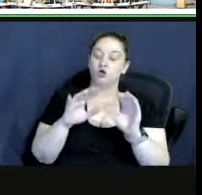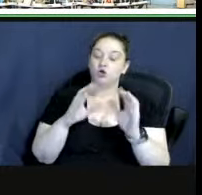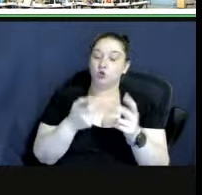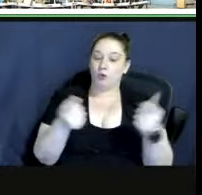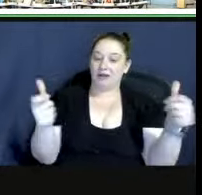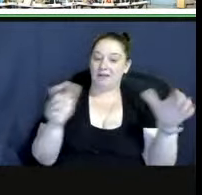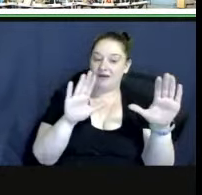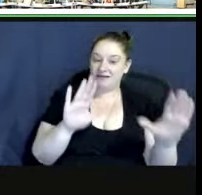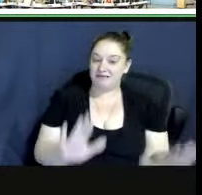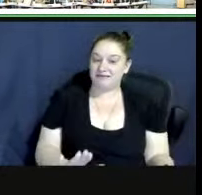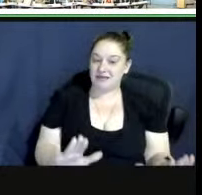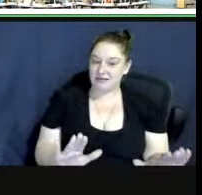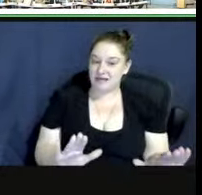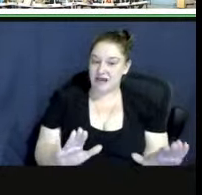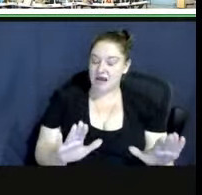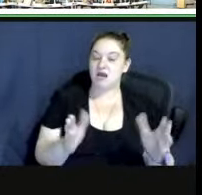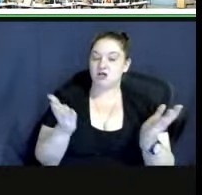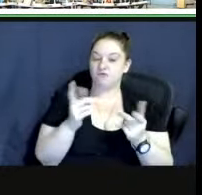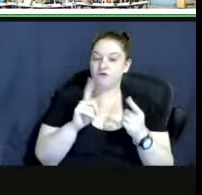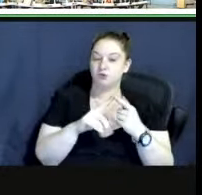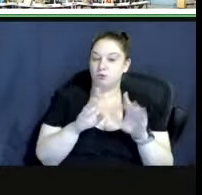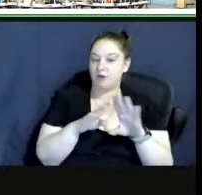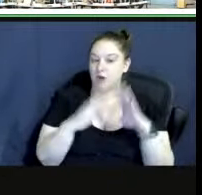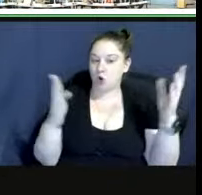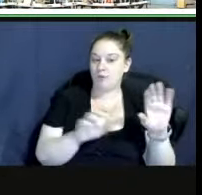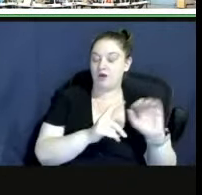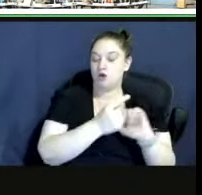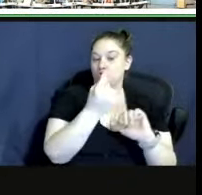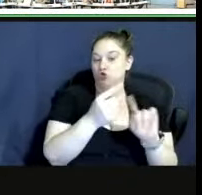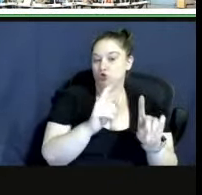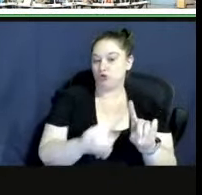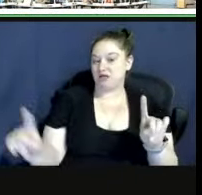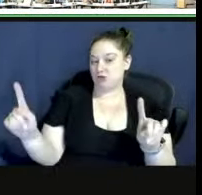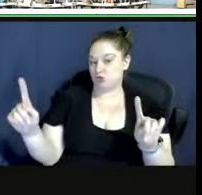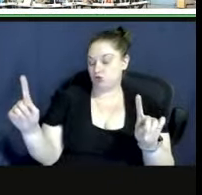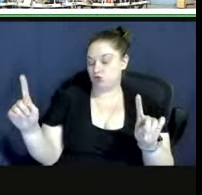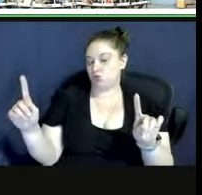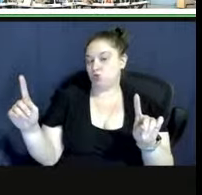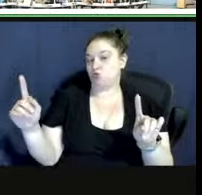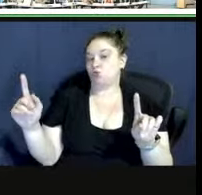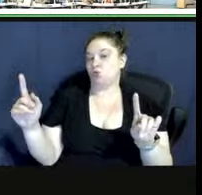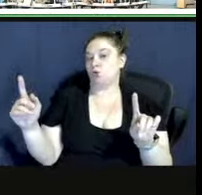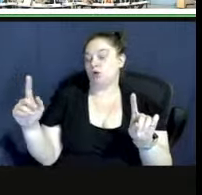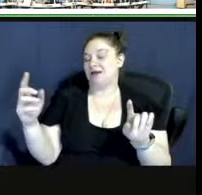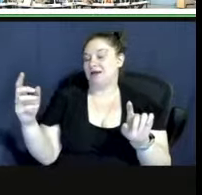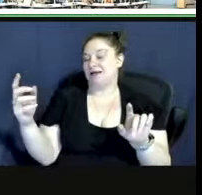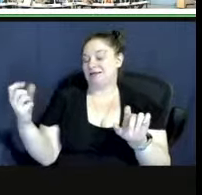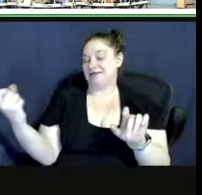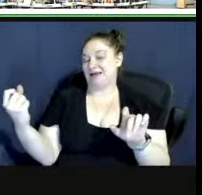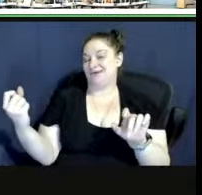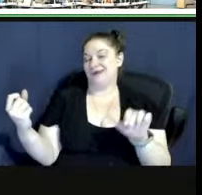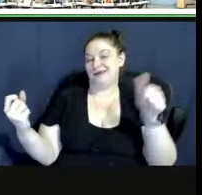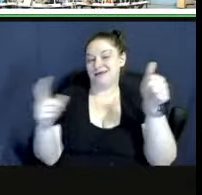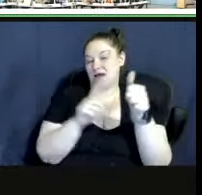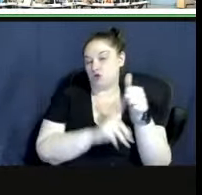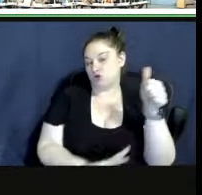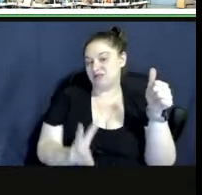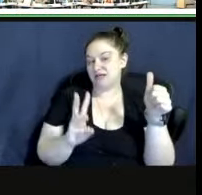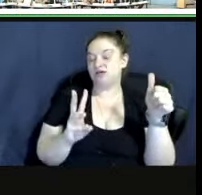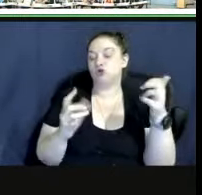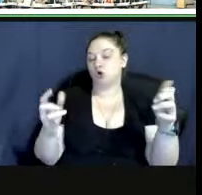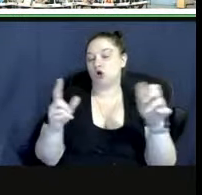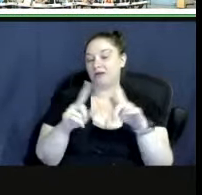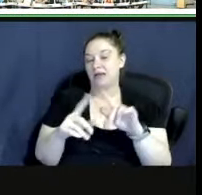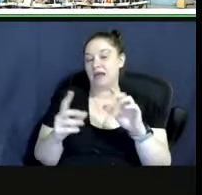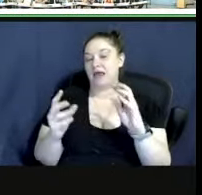open Tuesday through Saturday from 10 to 6. Currently, it's open two additional hours. So 1 day